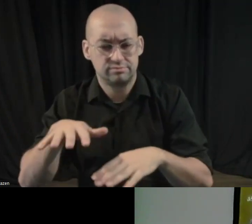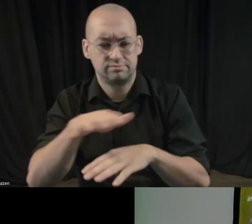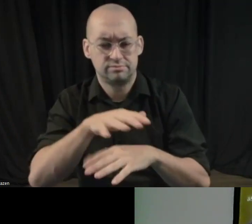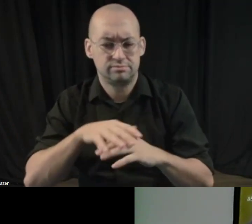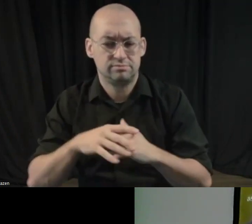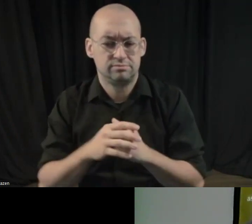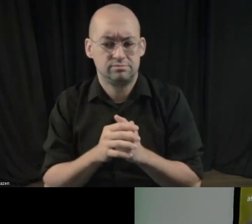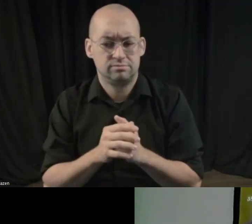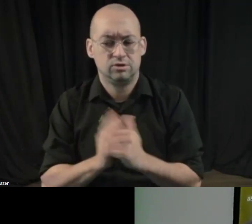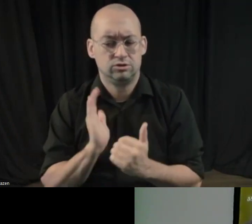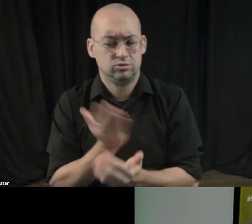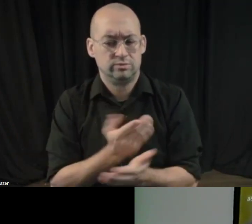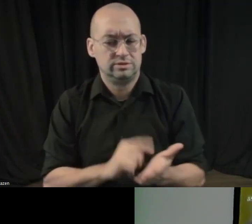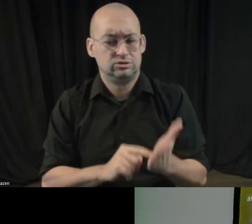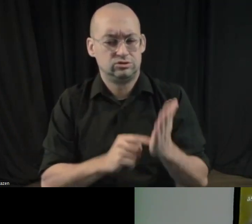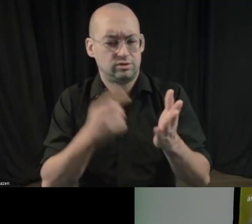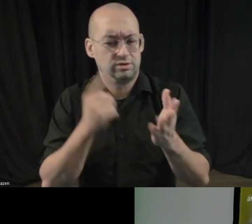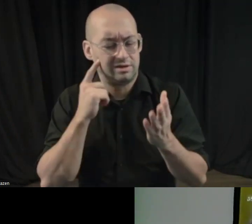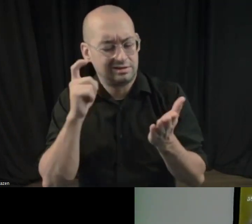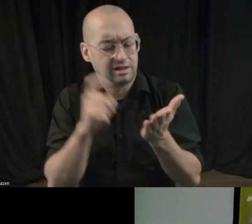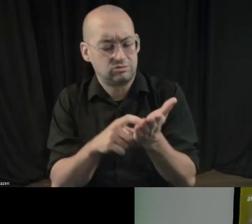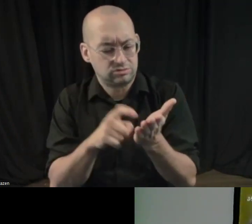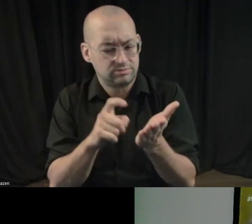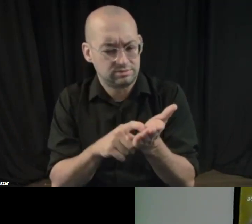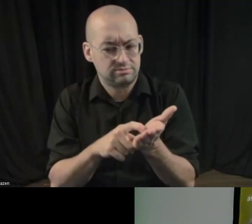So as we begin this acknowledgement,